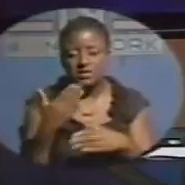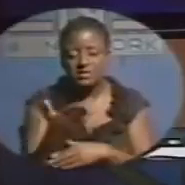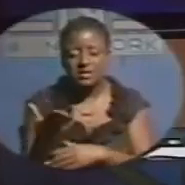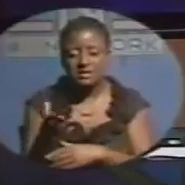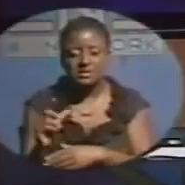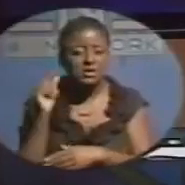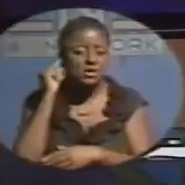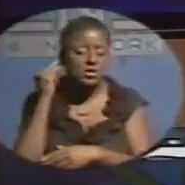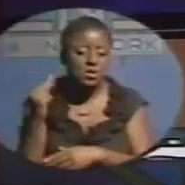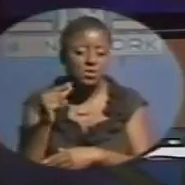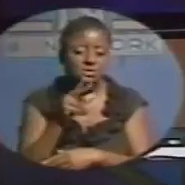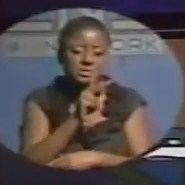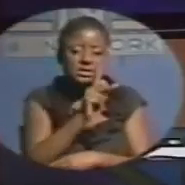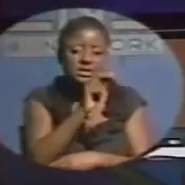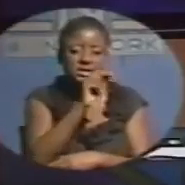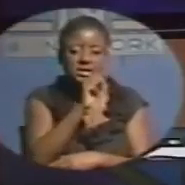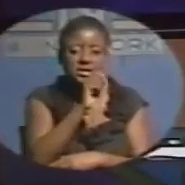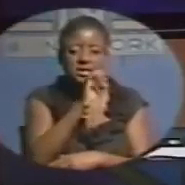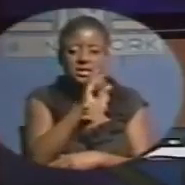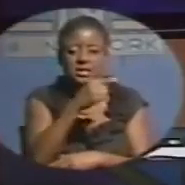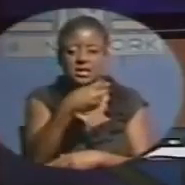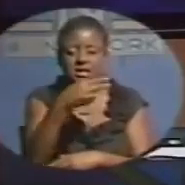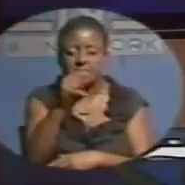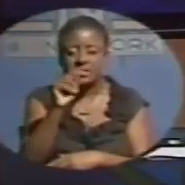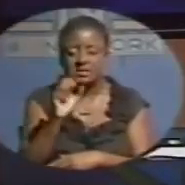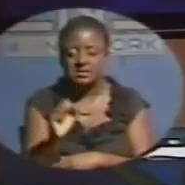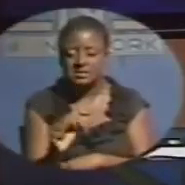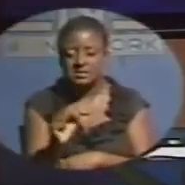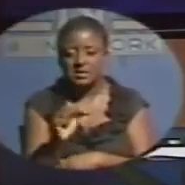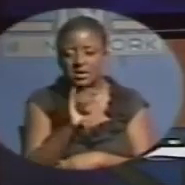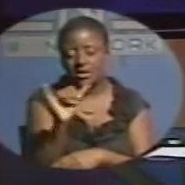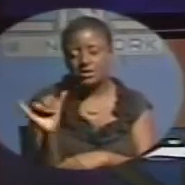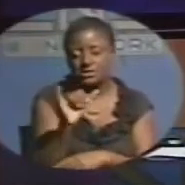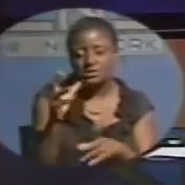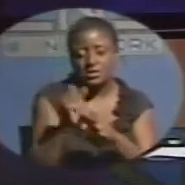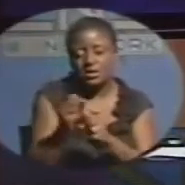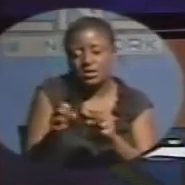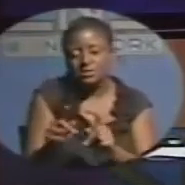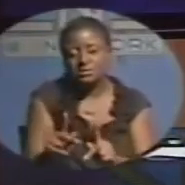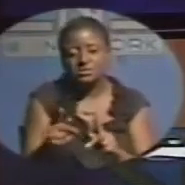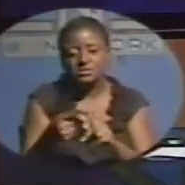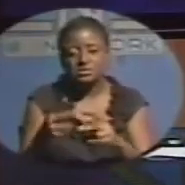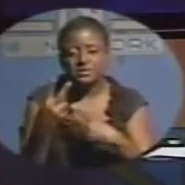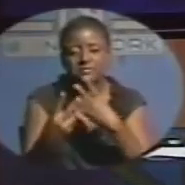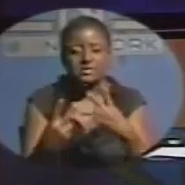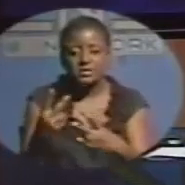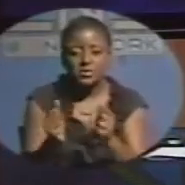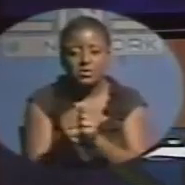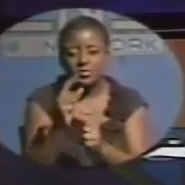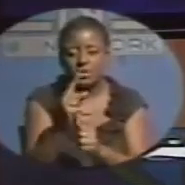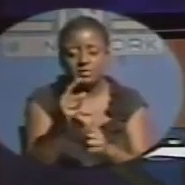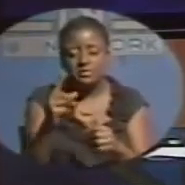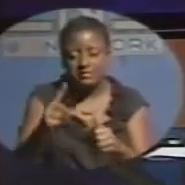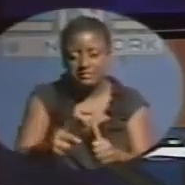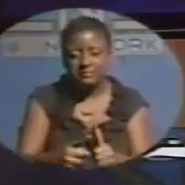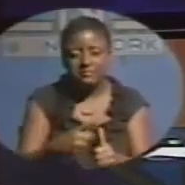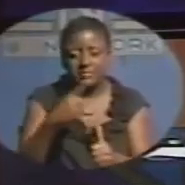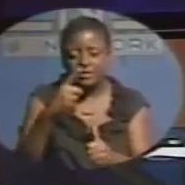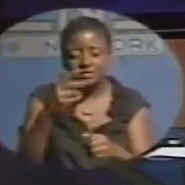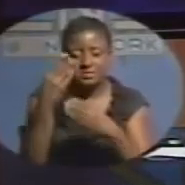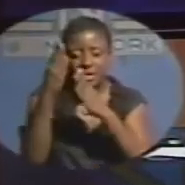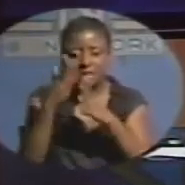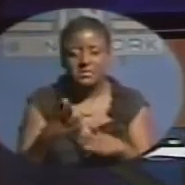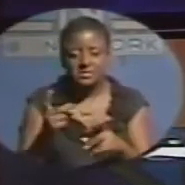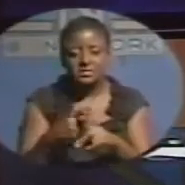The Golden Knights, Chris Brown, Demetrius Pinder, Ramon Miller, and Michael Matthew also got a chance to visit with one of the very first Bahamians to win an